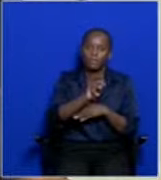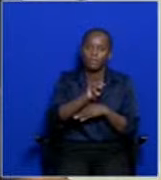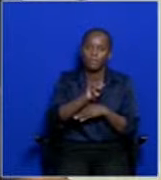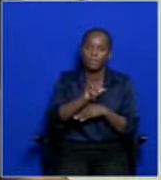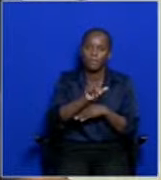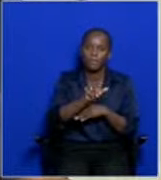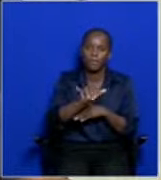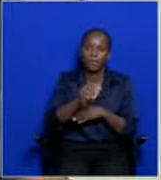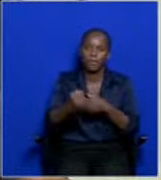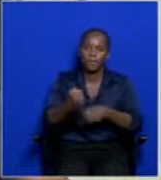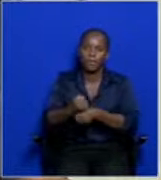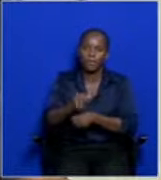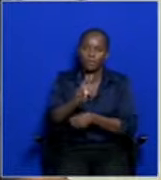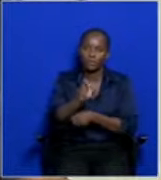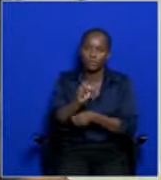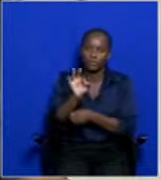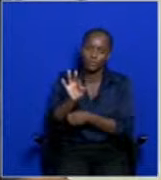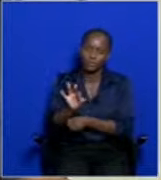by